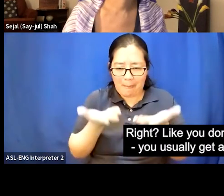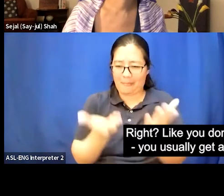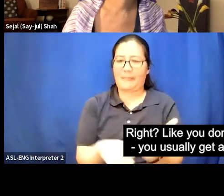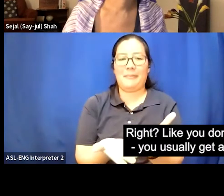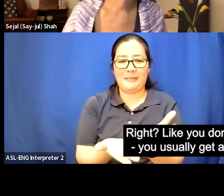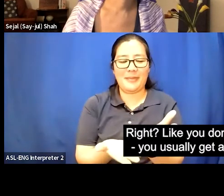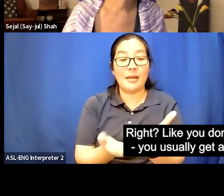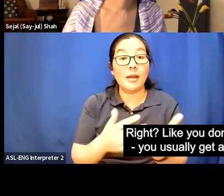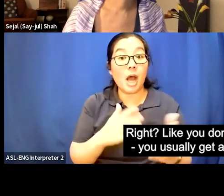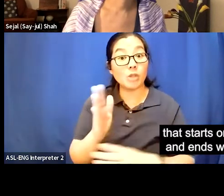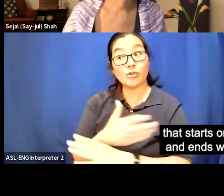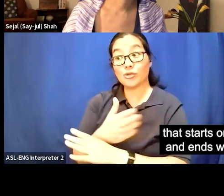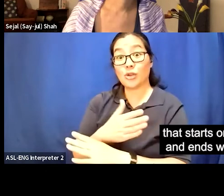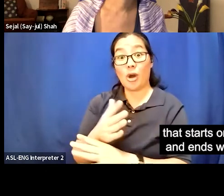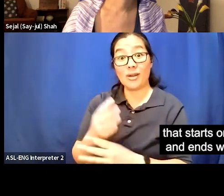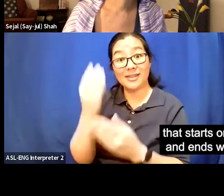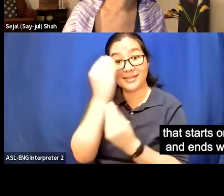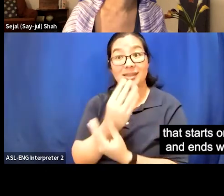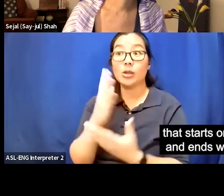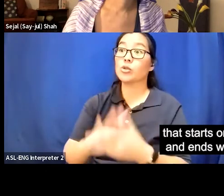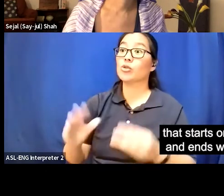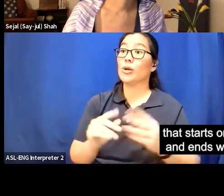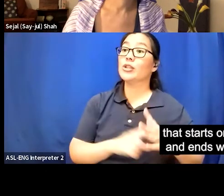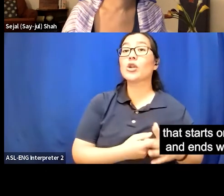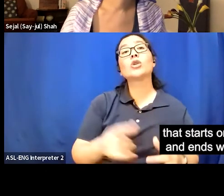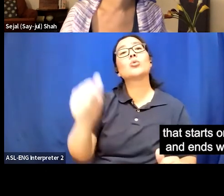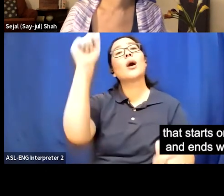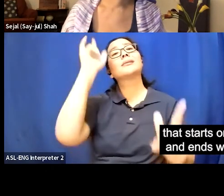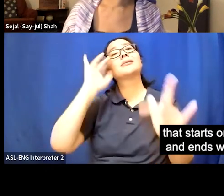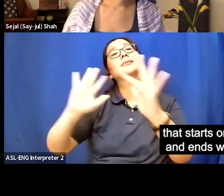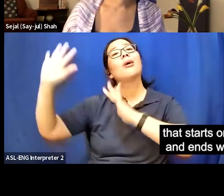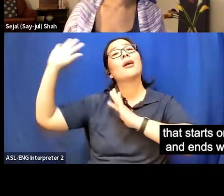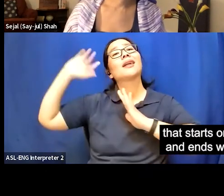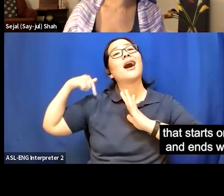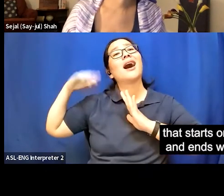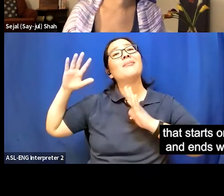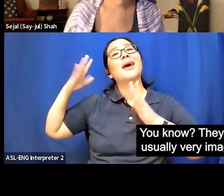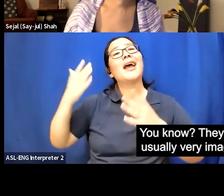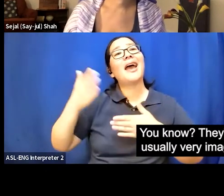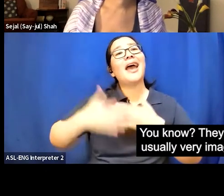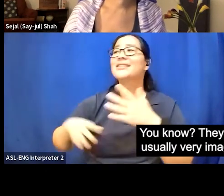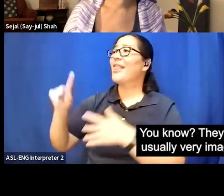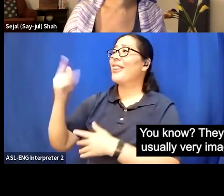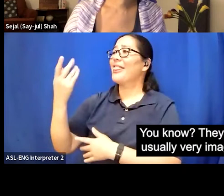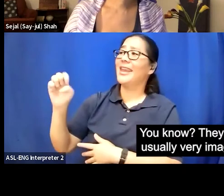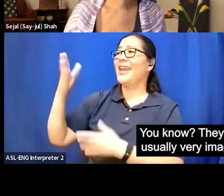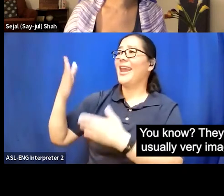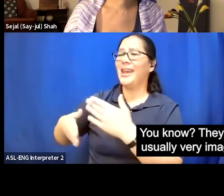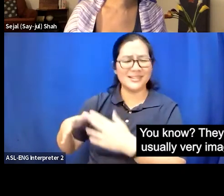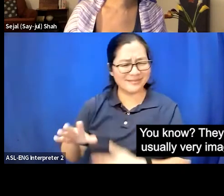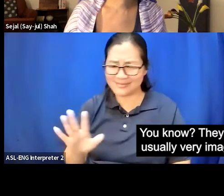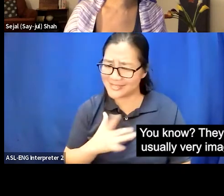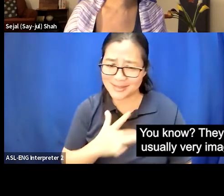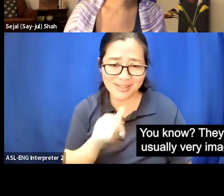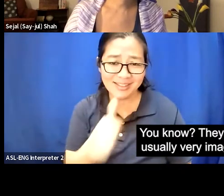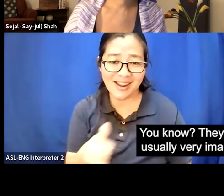you usually get a song that tells a story that starts like once upon a time and then ends with like the end, you know, like they're very abstract